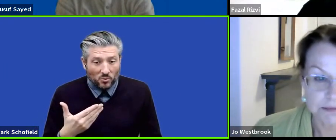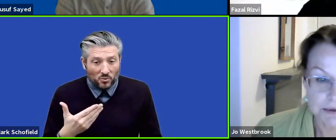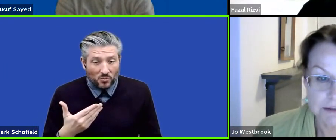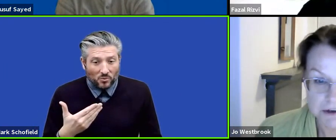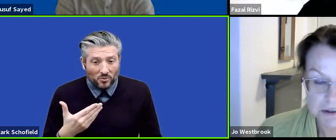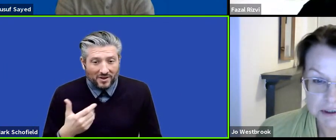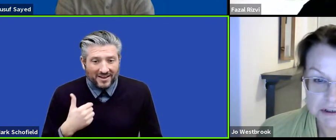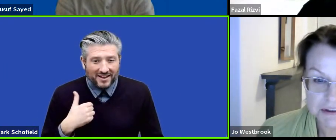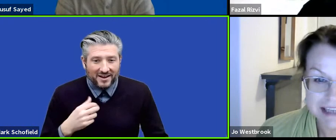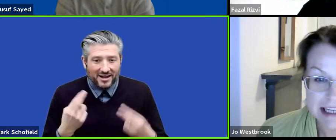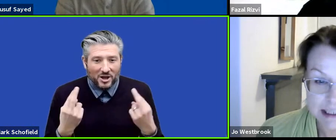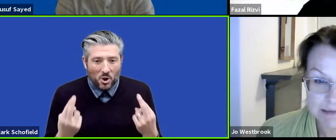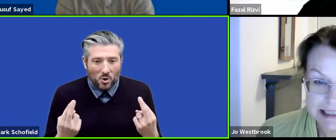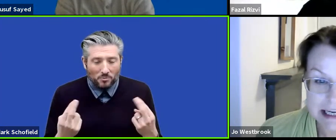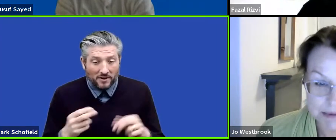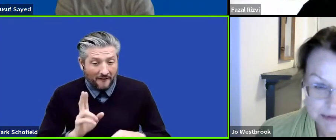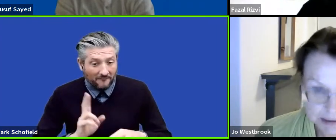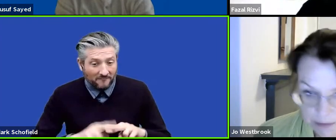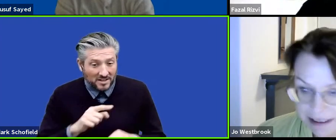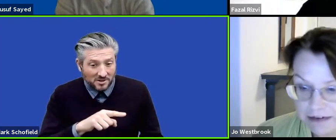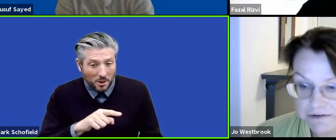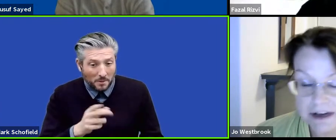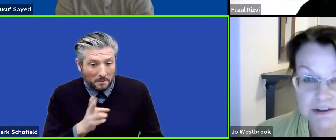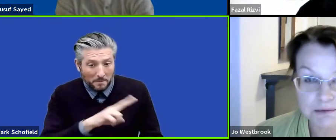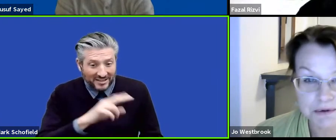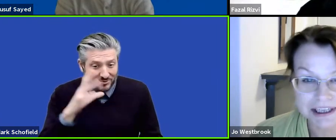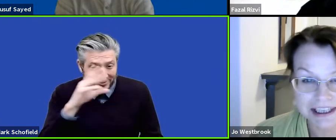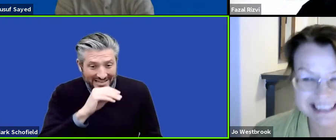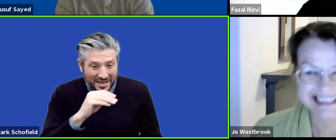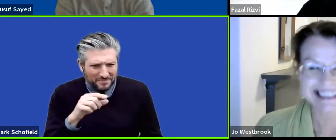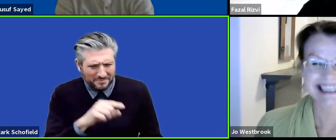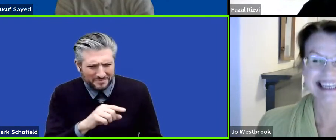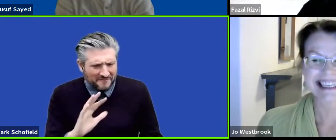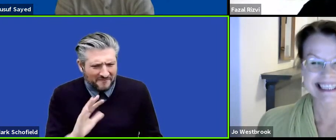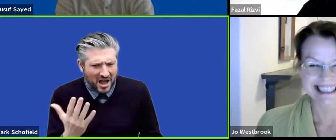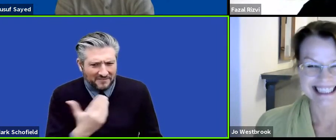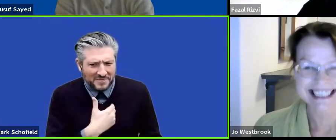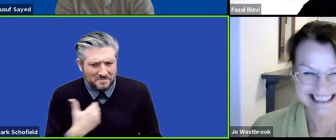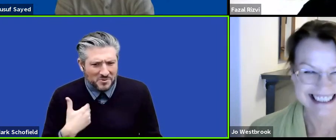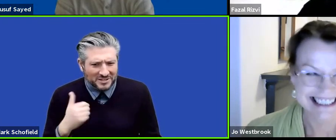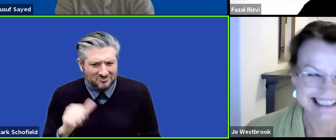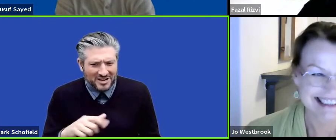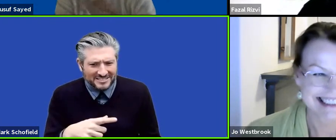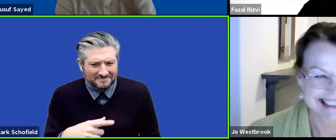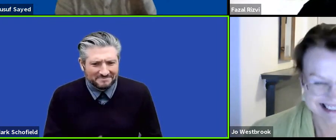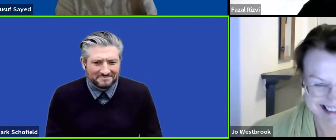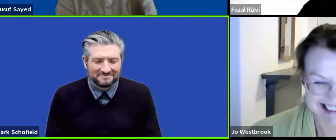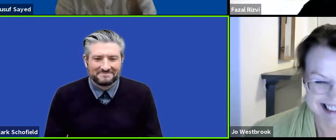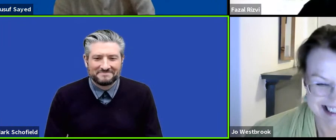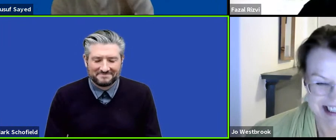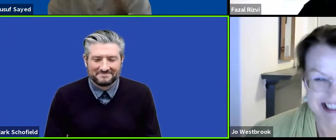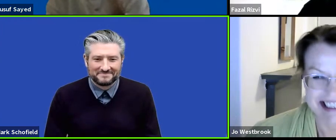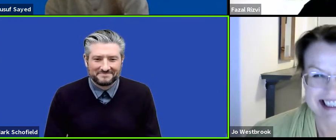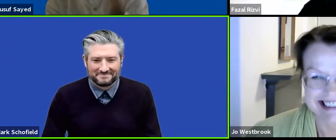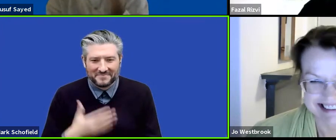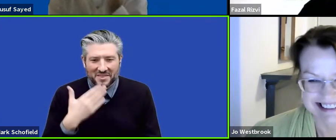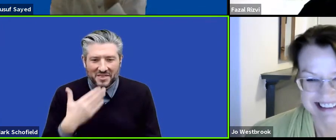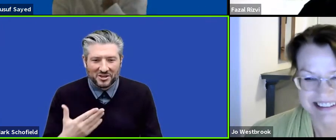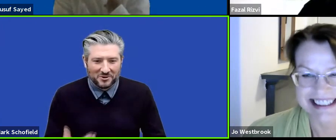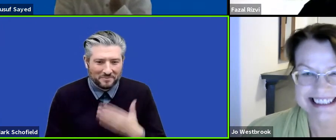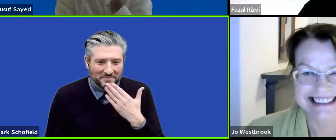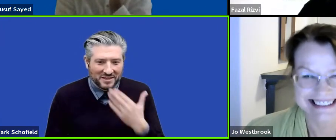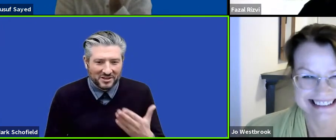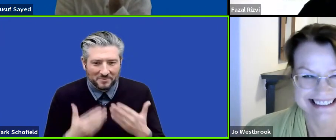I hope, Fazal, you can get some sleep. It's probably now 5. Thank you. Thank you. Thank